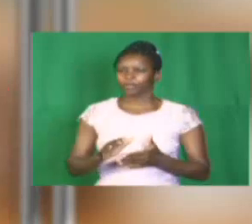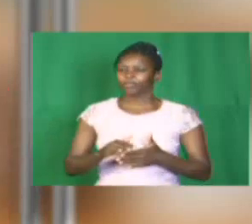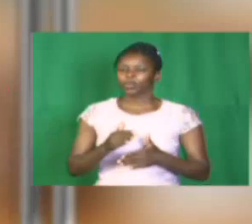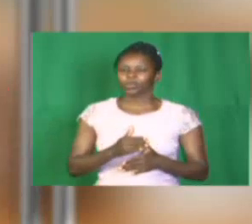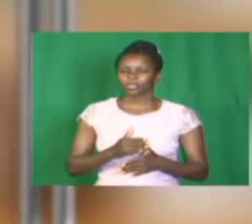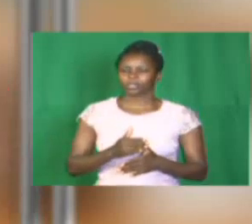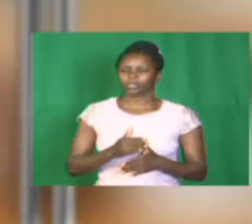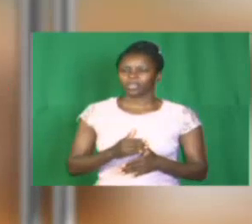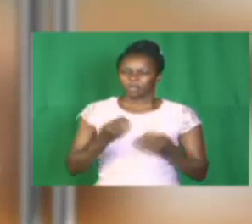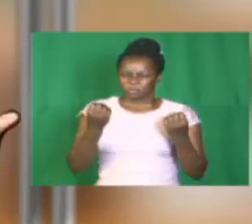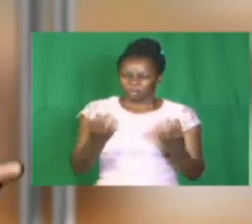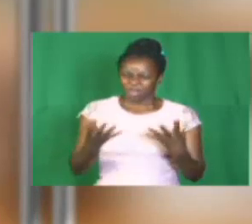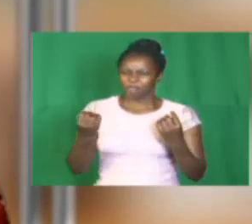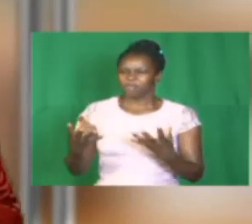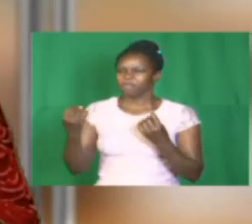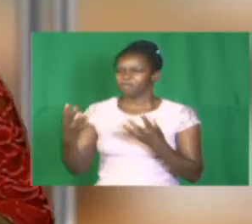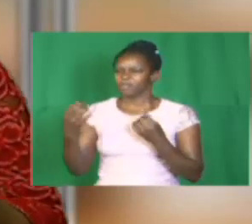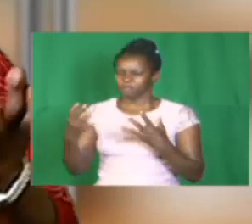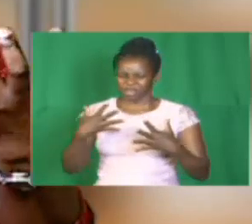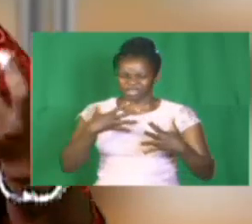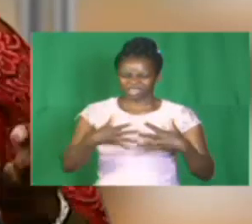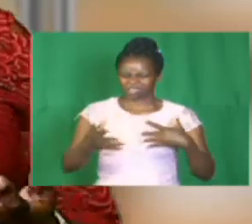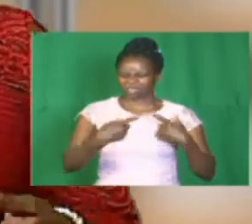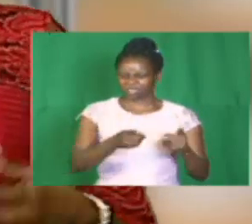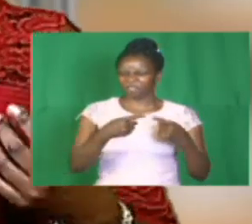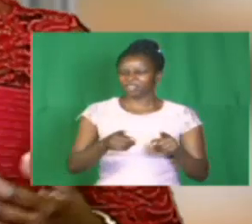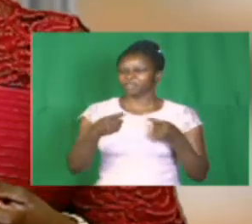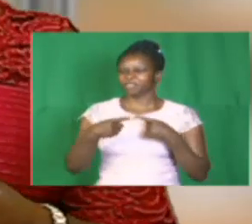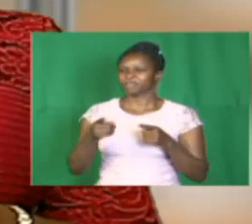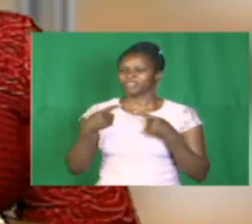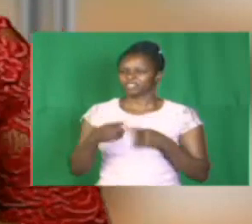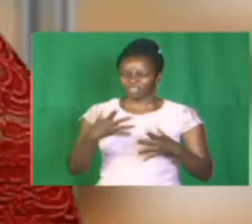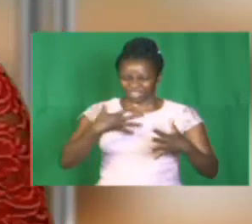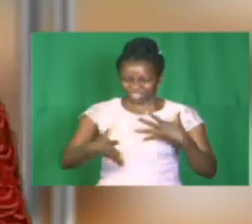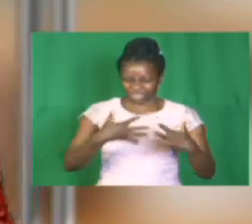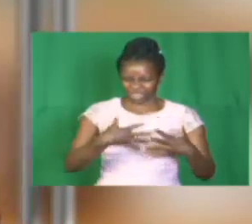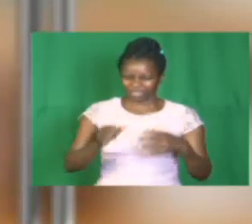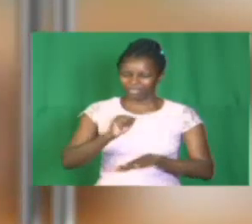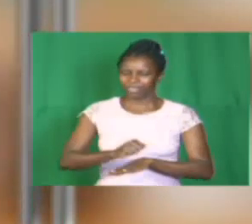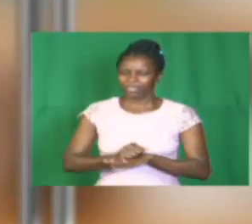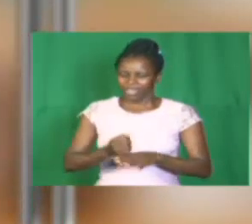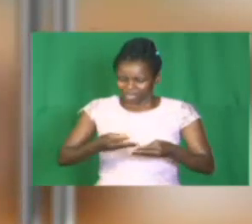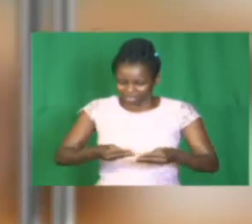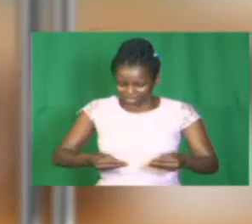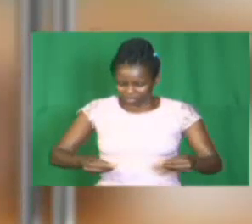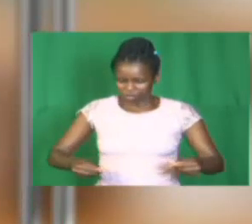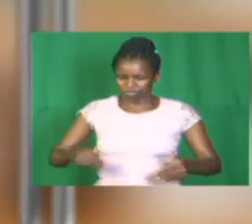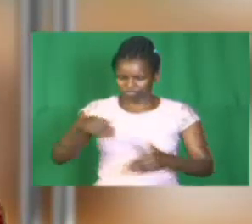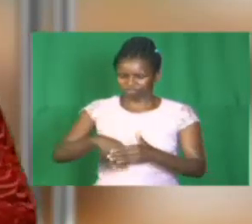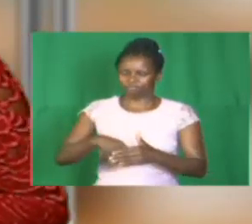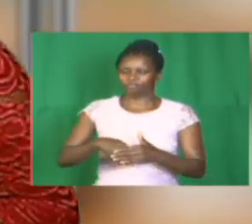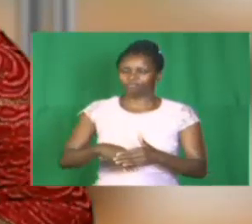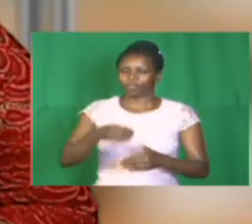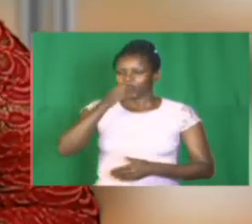are many different substances that can dissolve in water. Therefore, water is